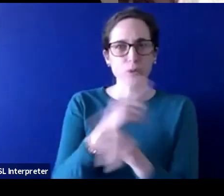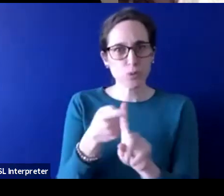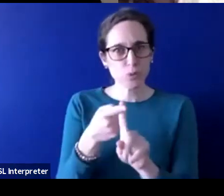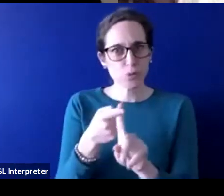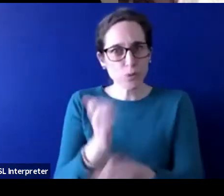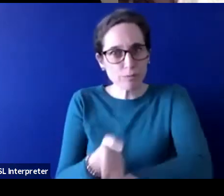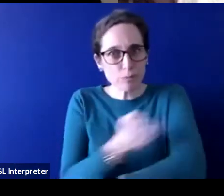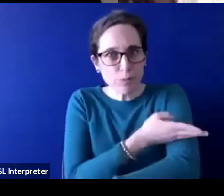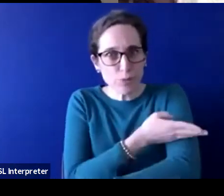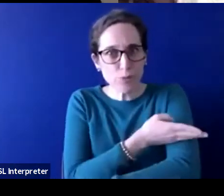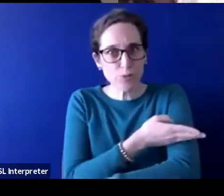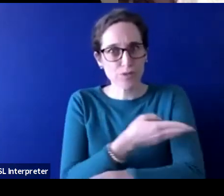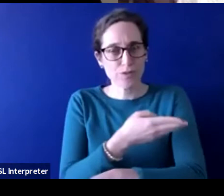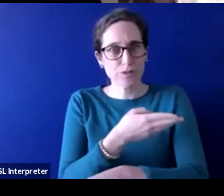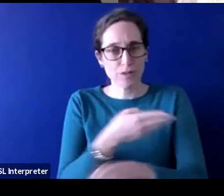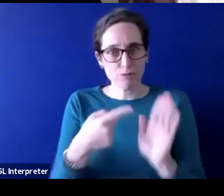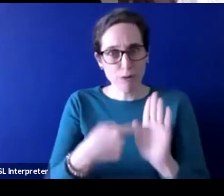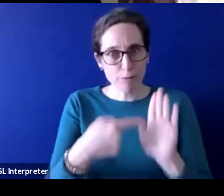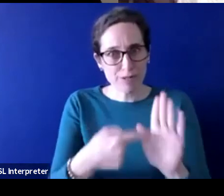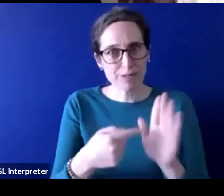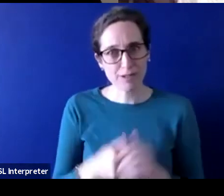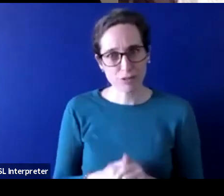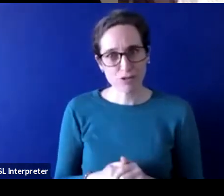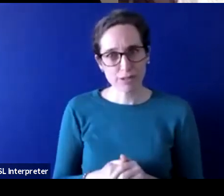to deal with this issue of representation, to,